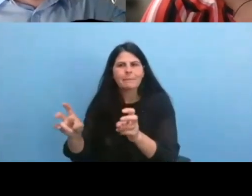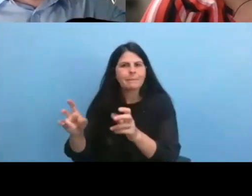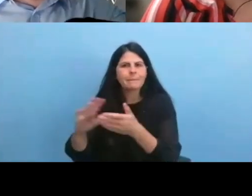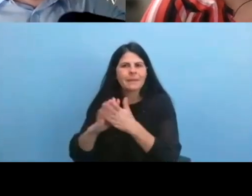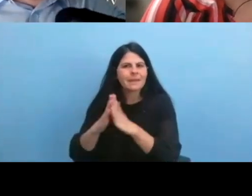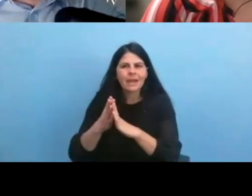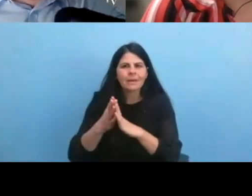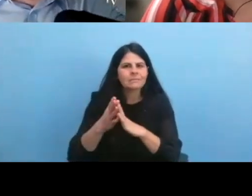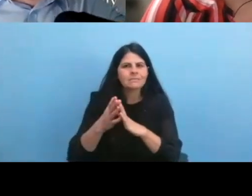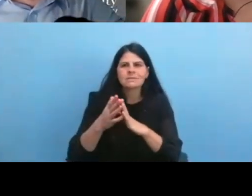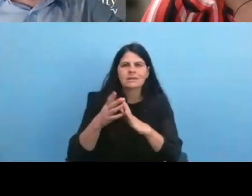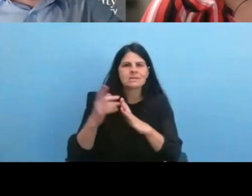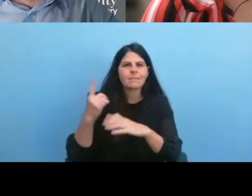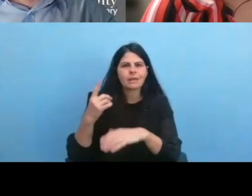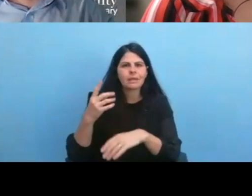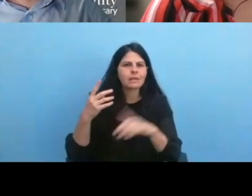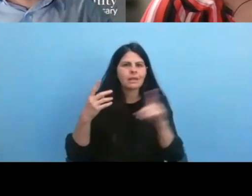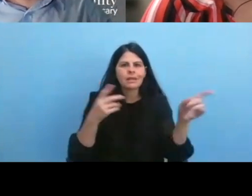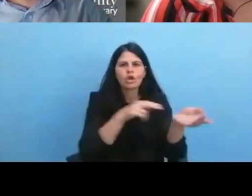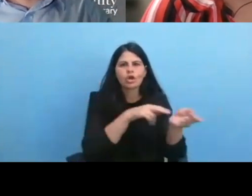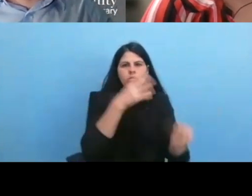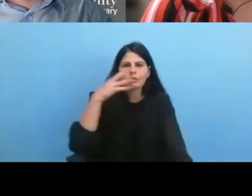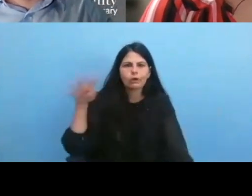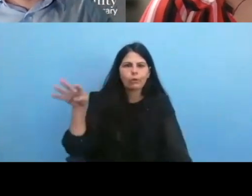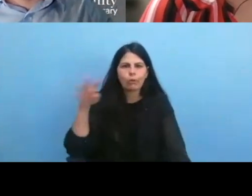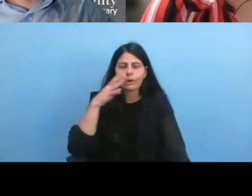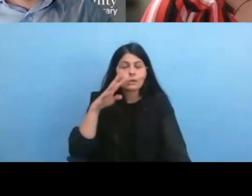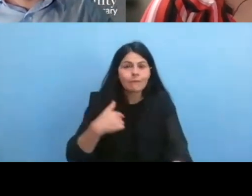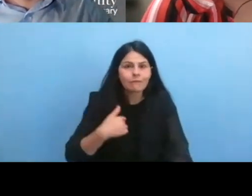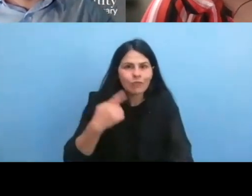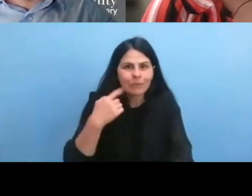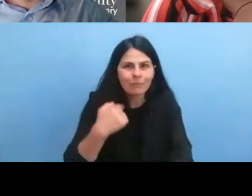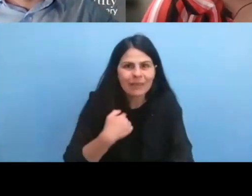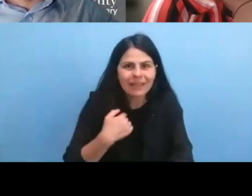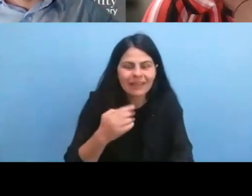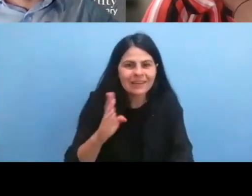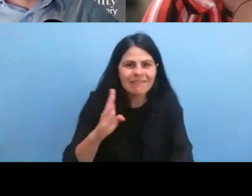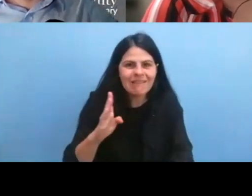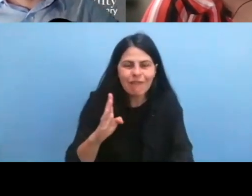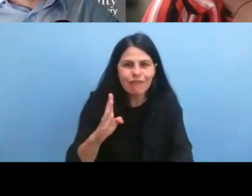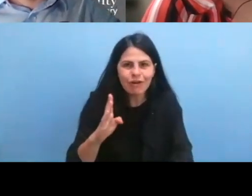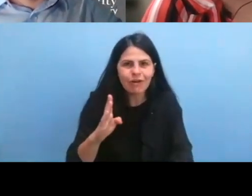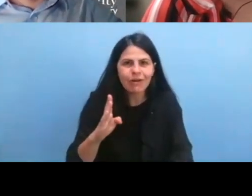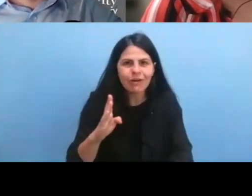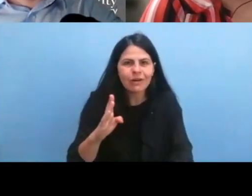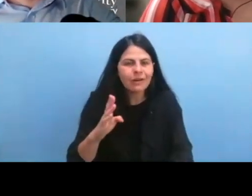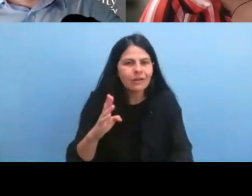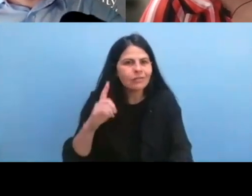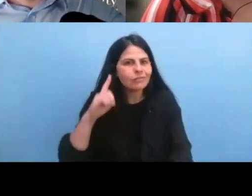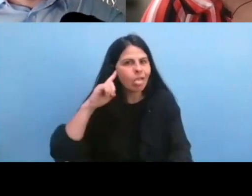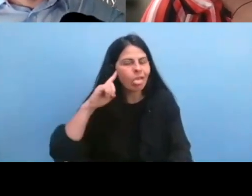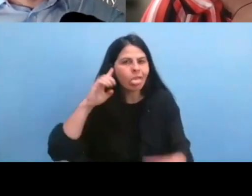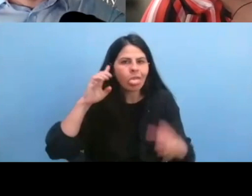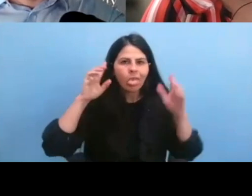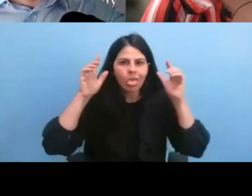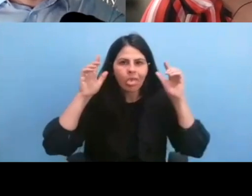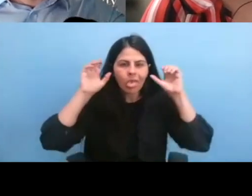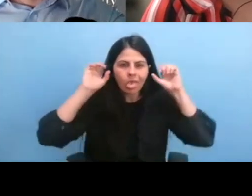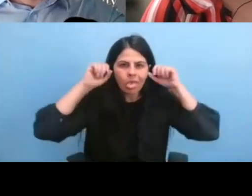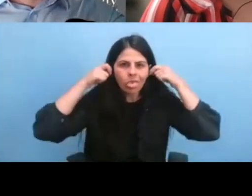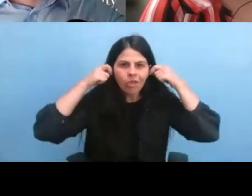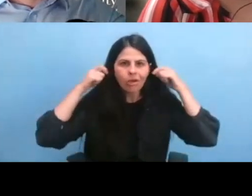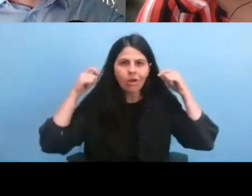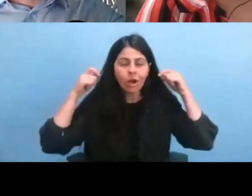like a background sound for me. It's always obnoxious and it's always going to be there, and it's going to be something I have to like go to